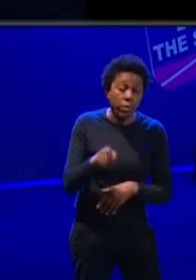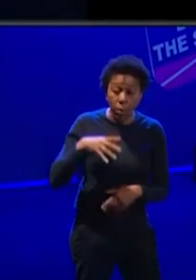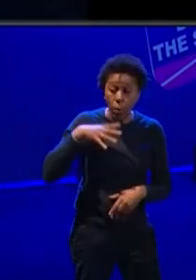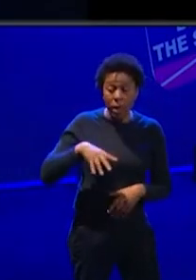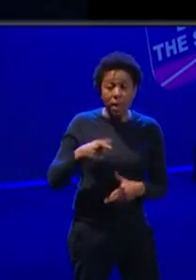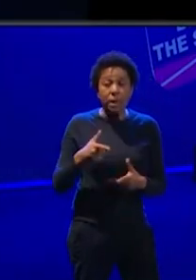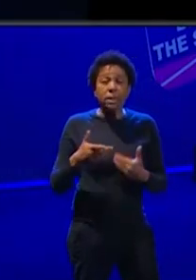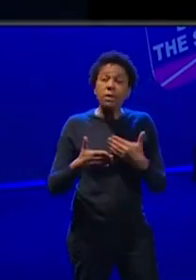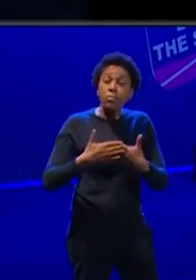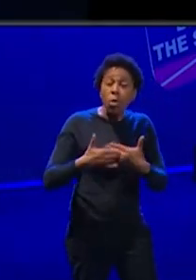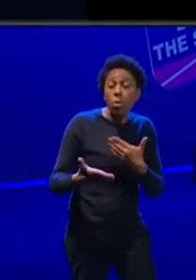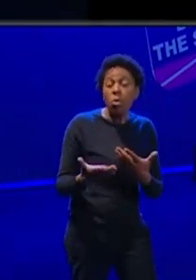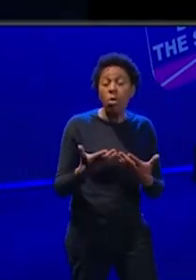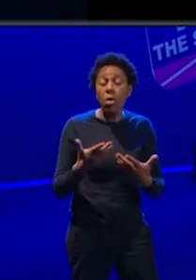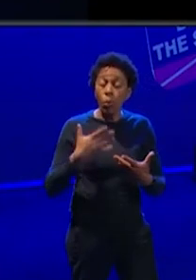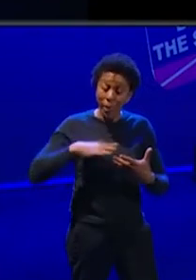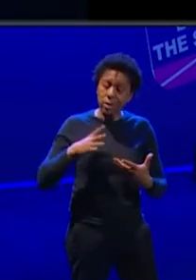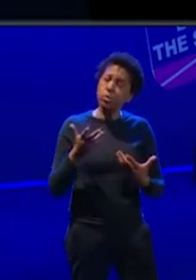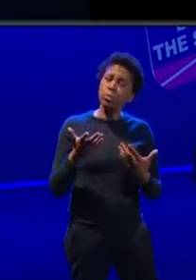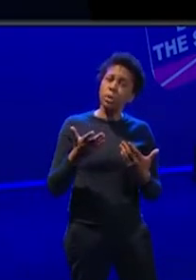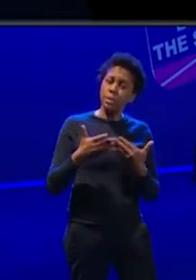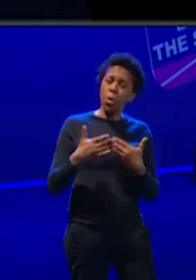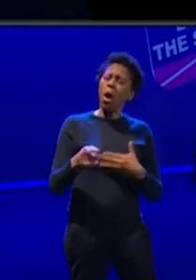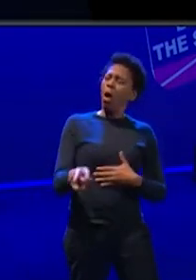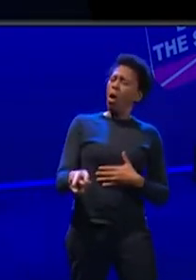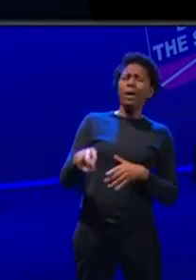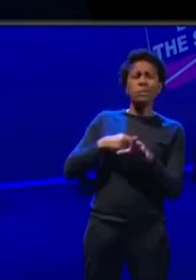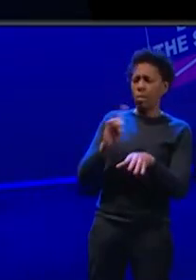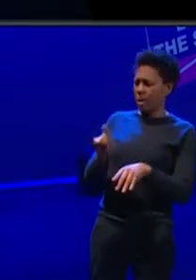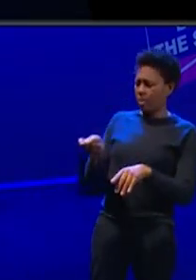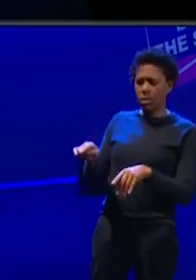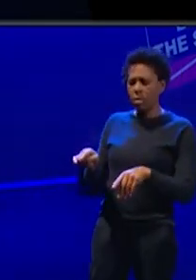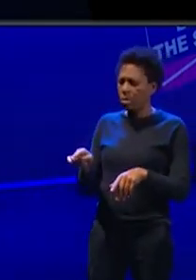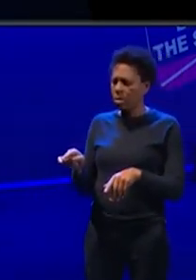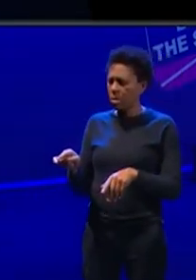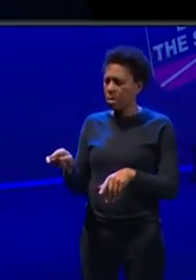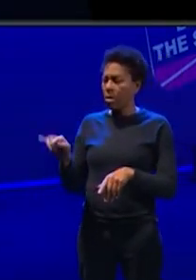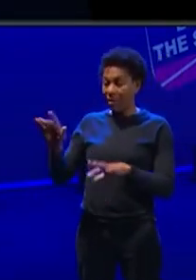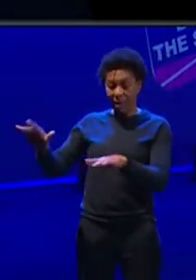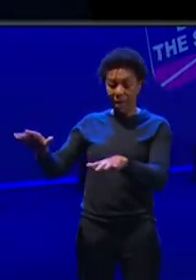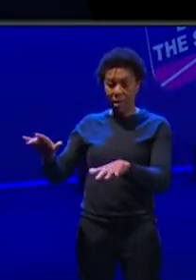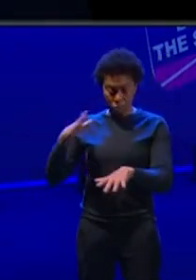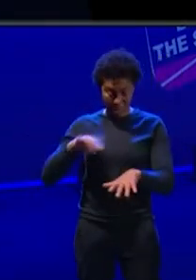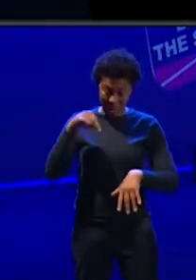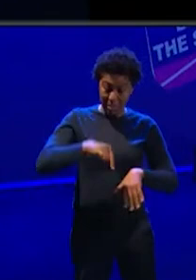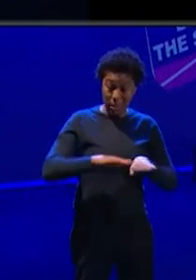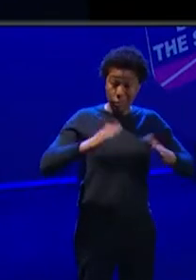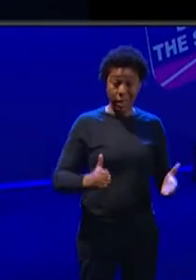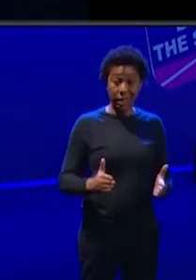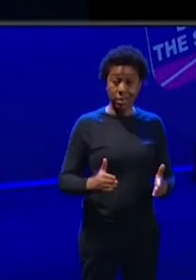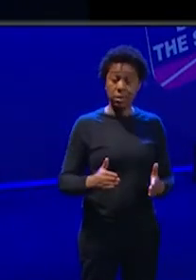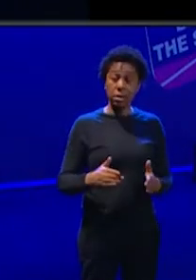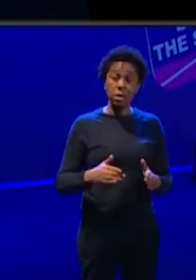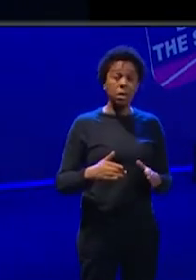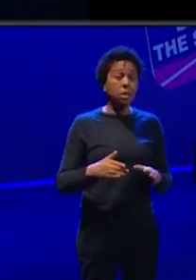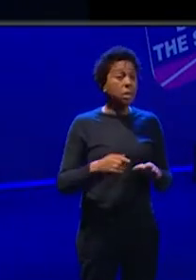to be more, we need to look more like what the streets outside look and sound like. So that's why you